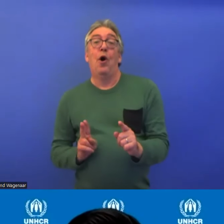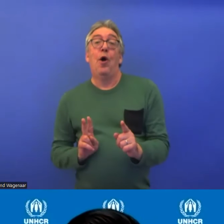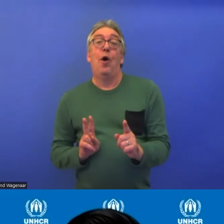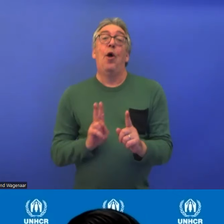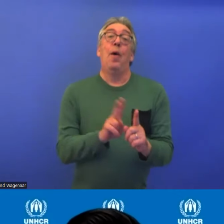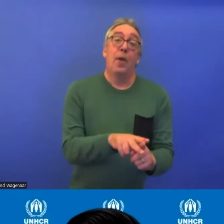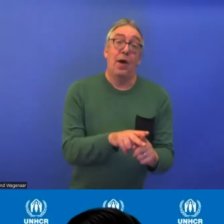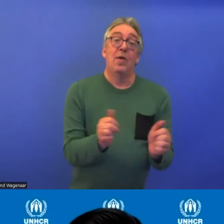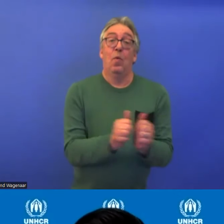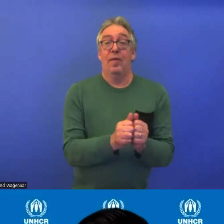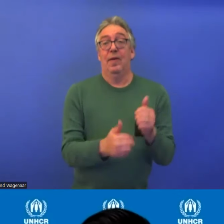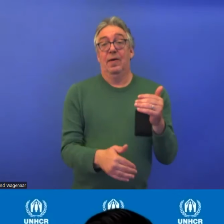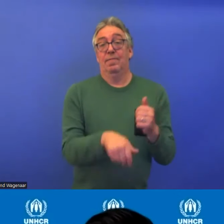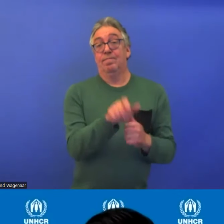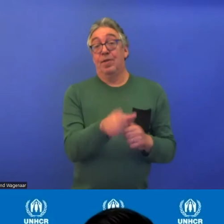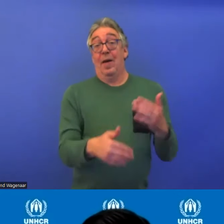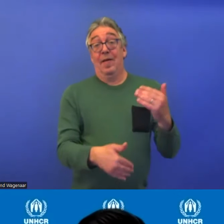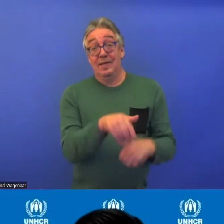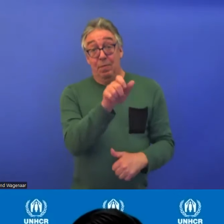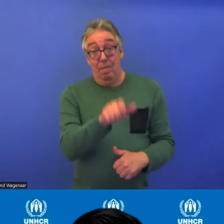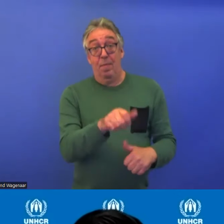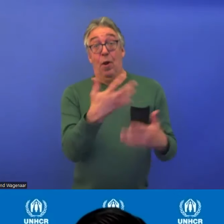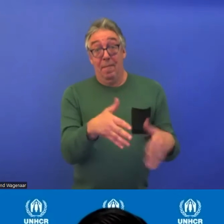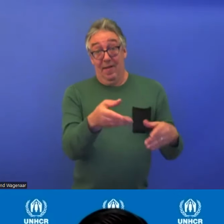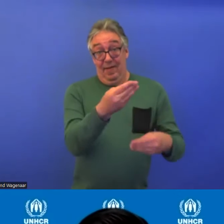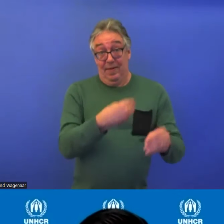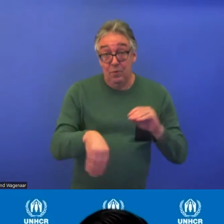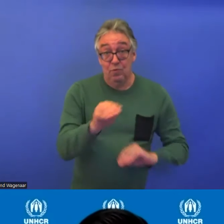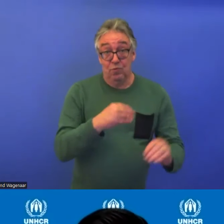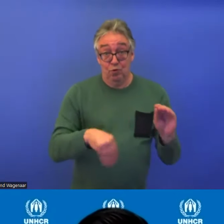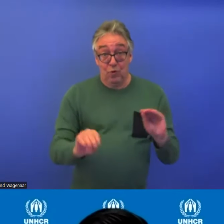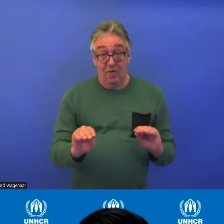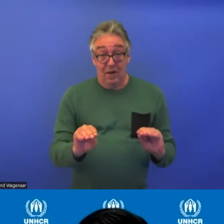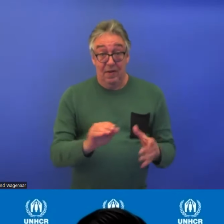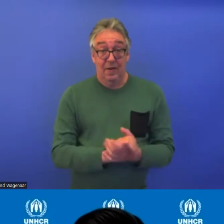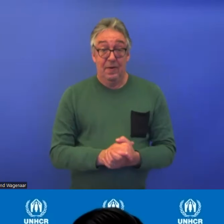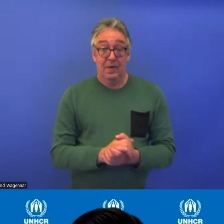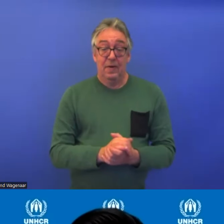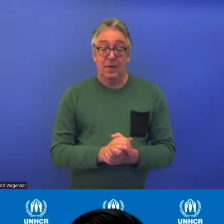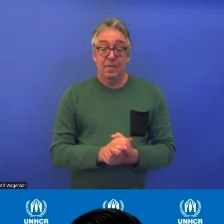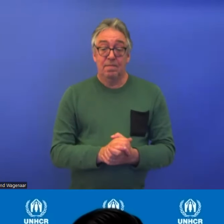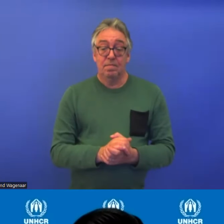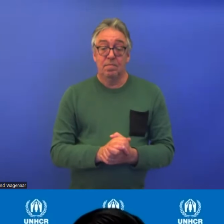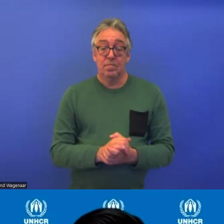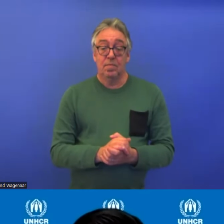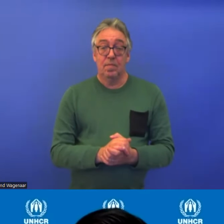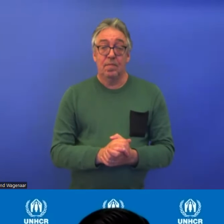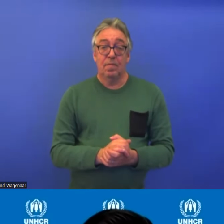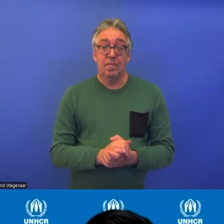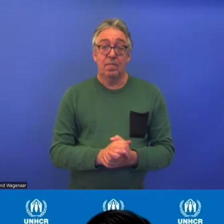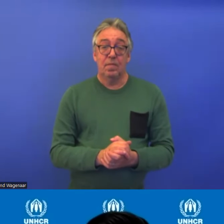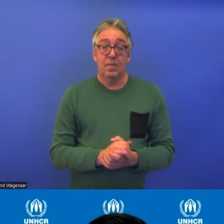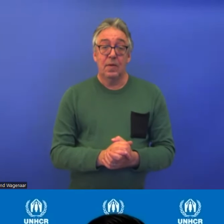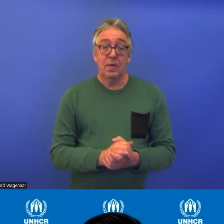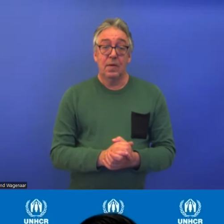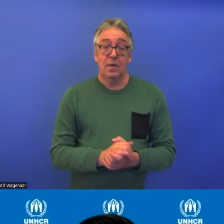persons with disabilities who may have been trafficked, and links also with that example that Juan Ignacio shared earlier from the CRPD, where, for example, a